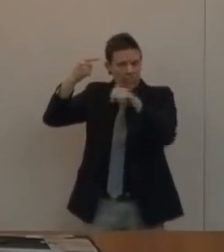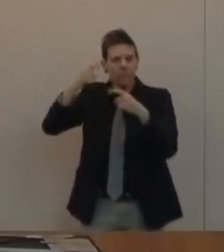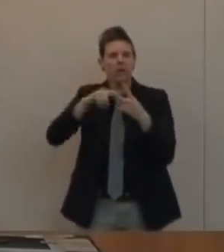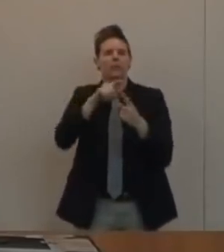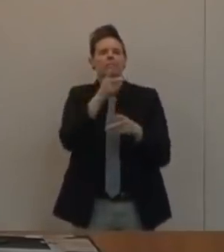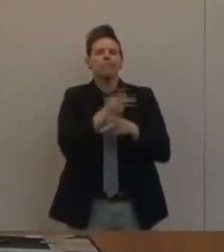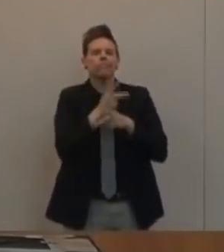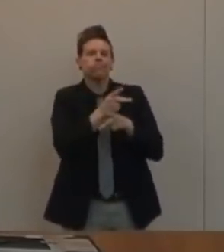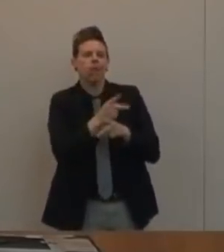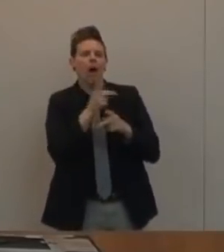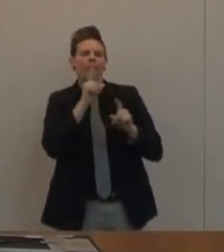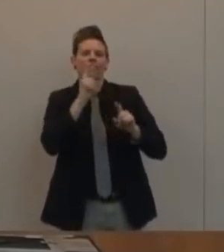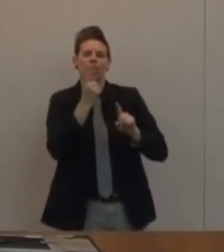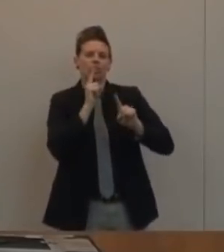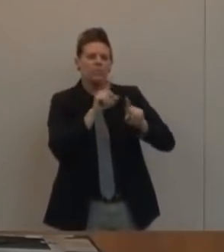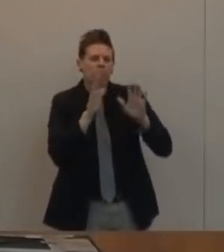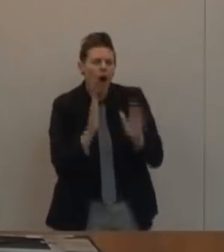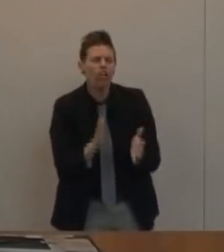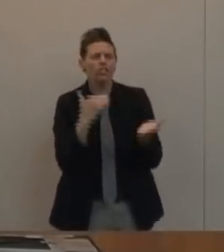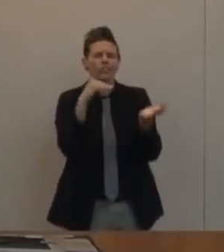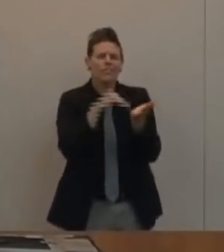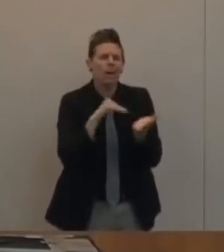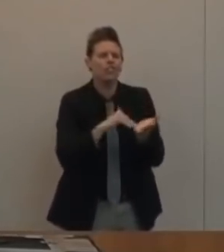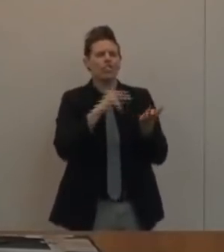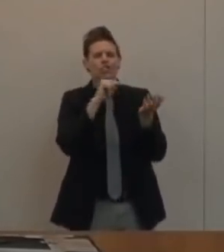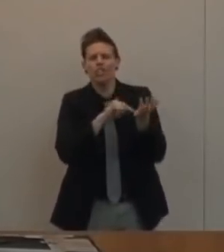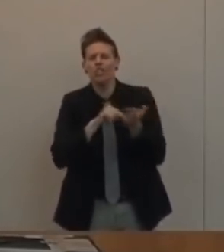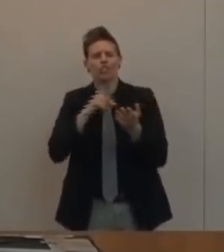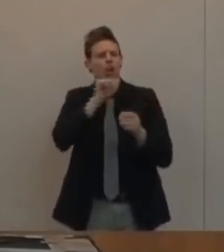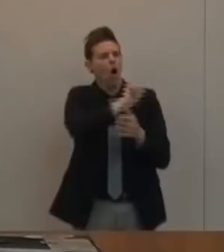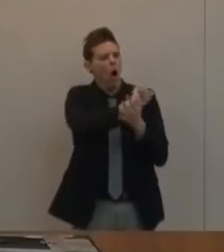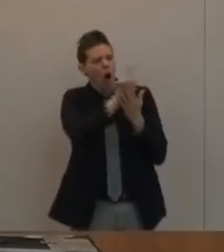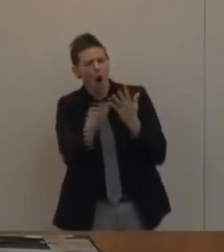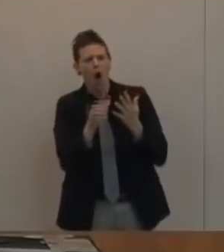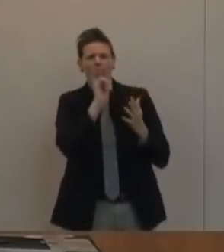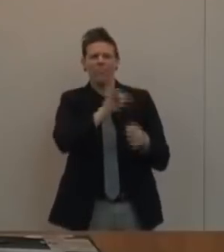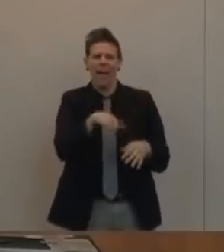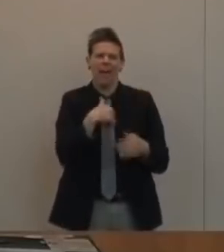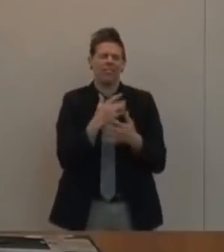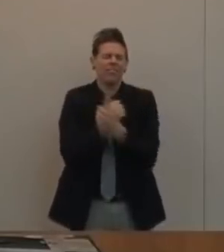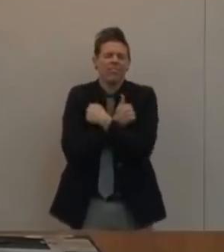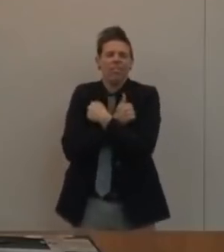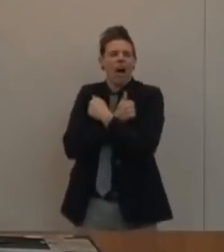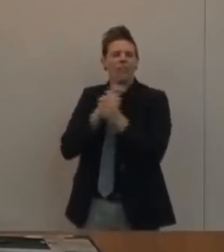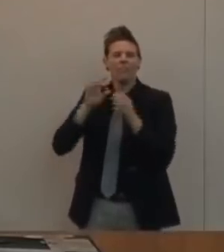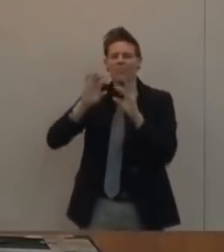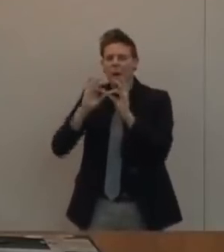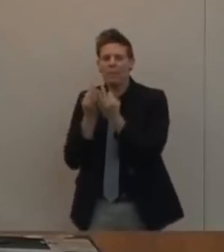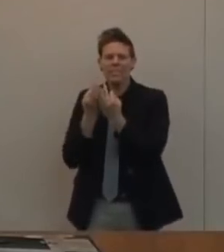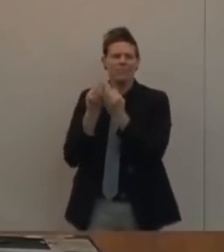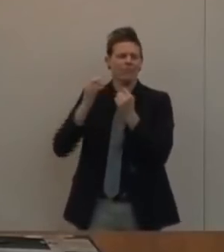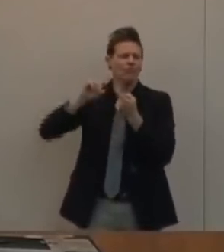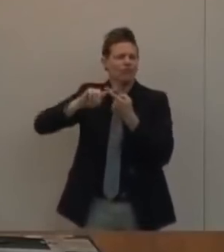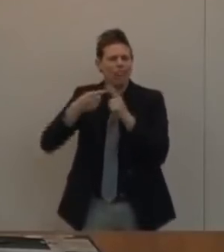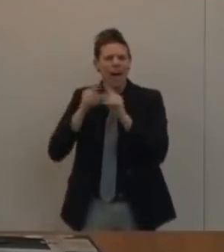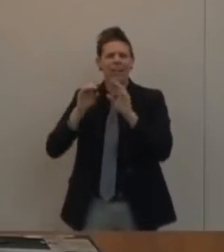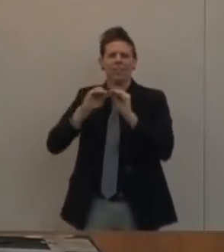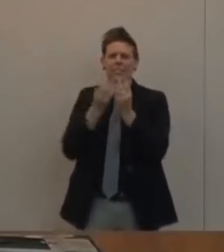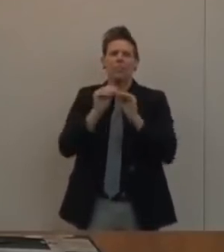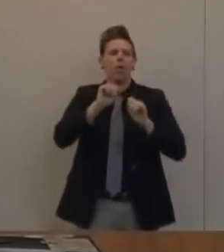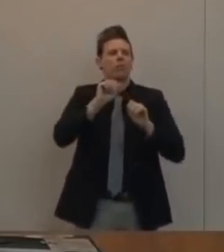of individuals, in addition to our loved ones, our families directly, by staying home. And it's not